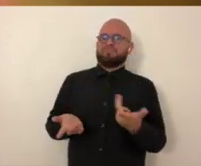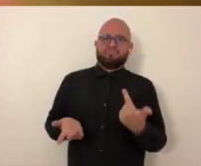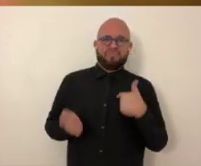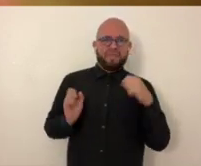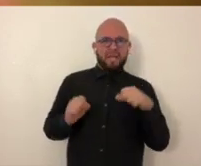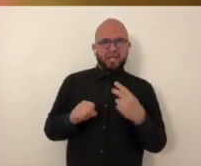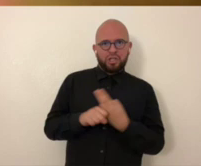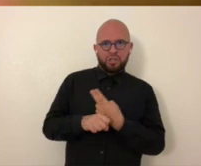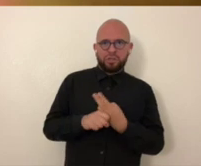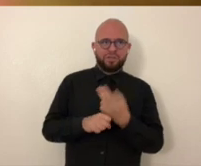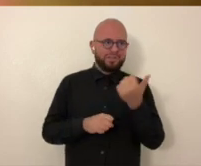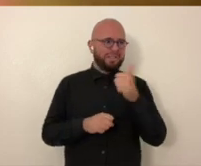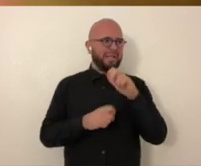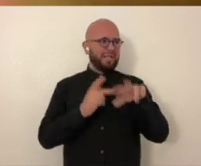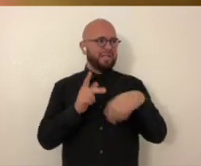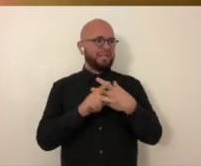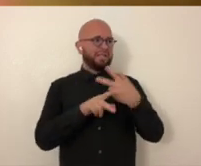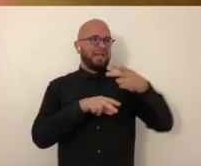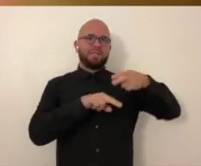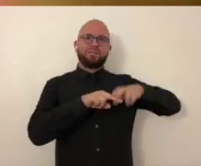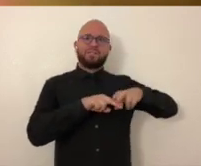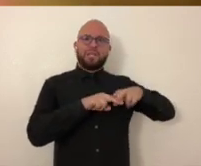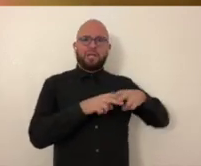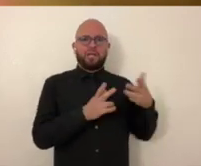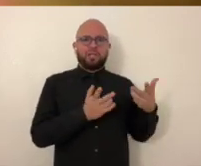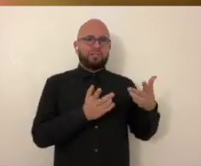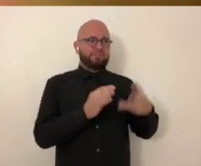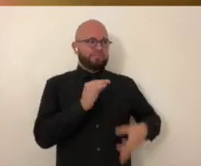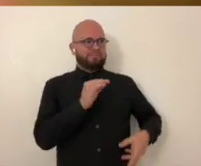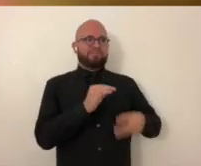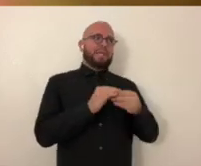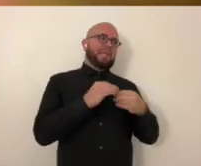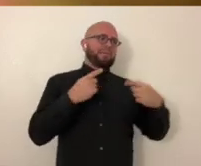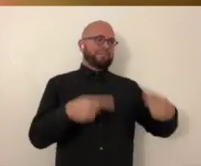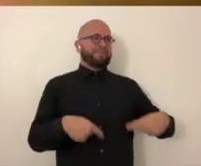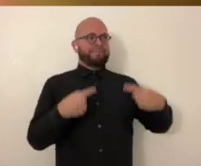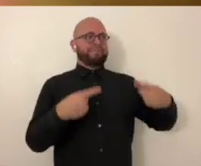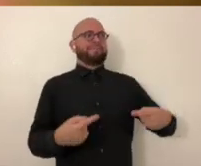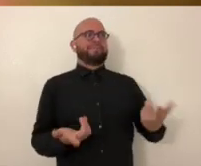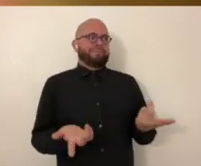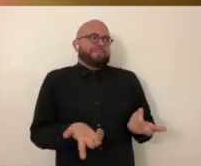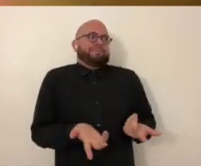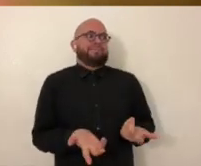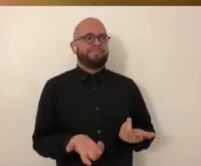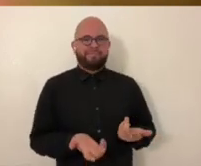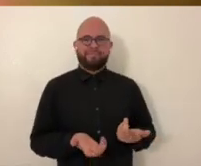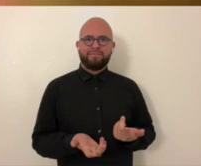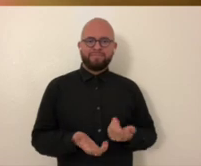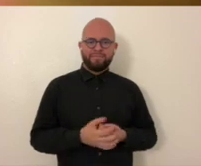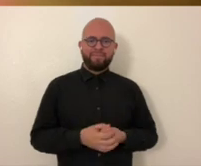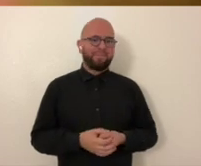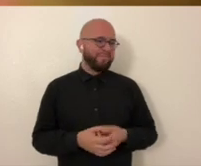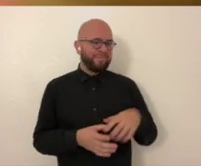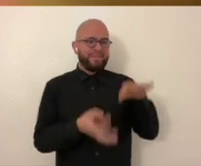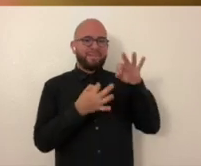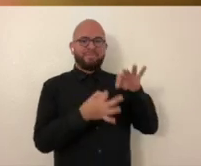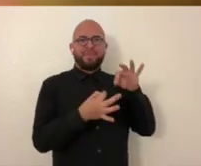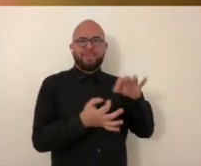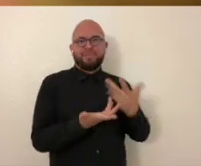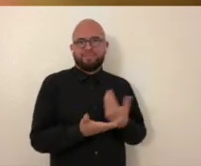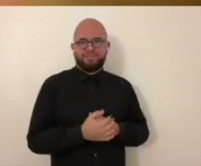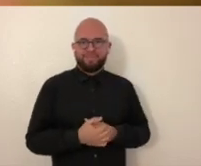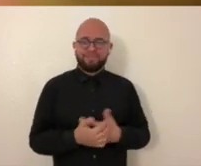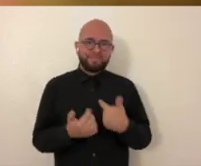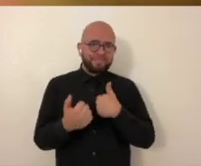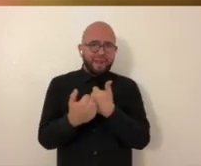wheelchair. And then I realized I could use any kind of chairs and add